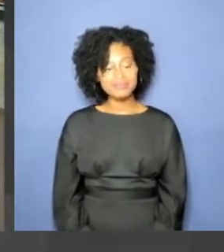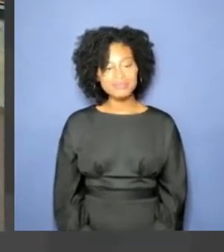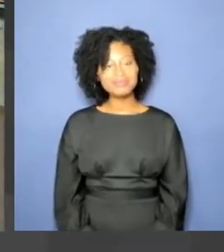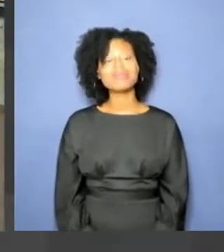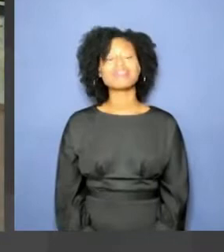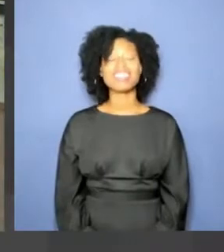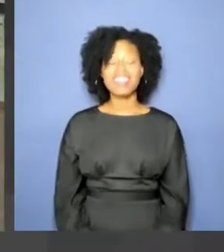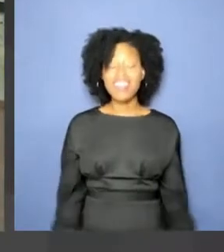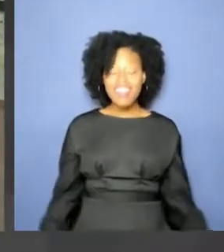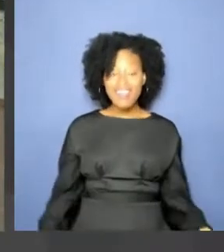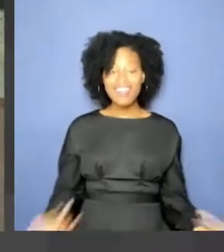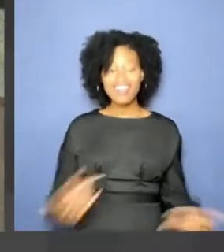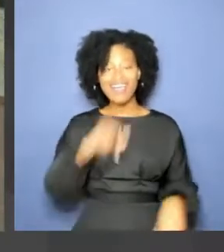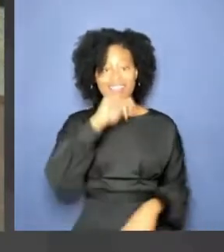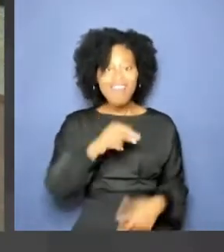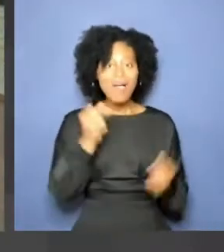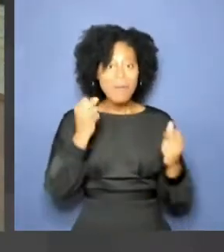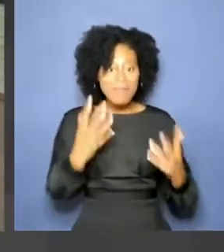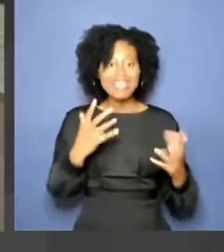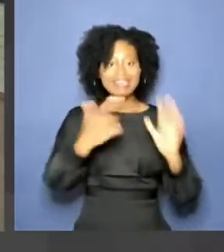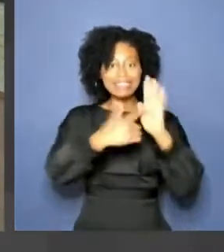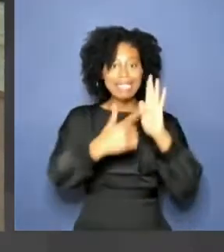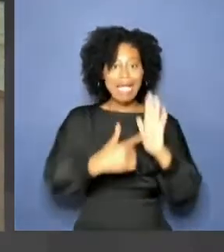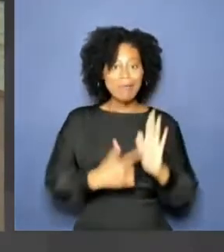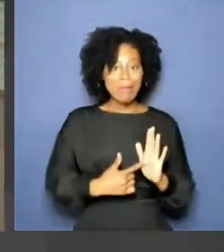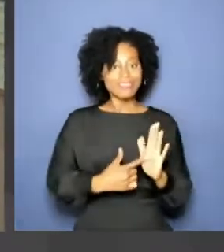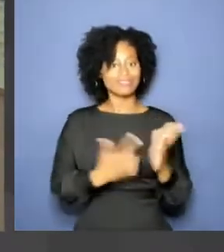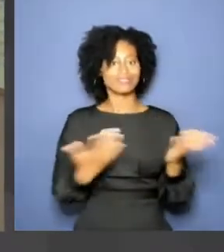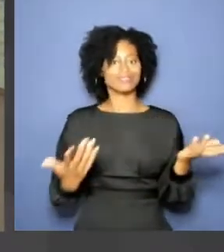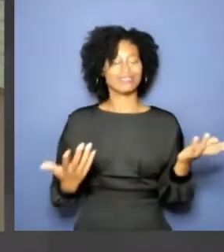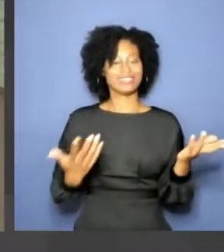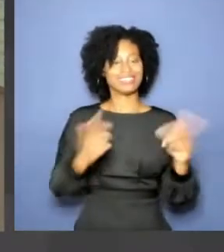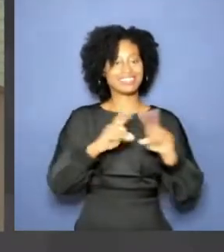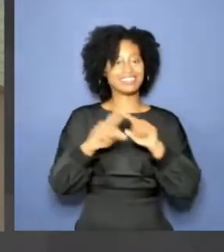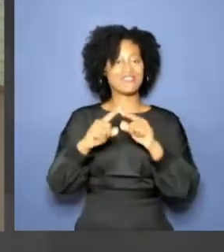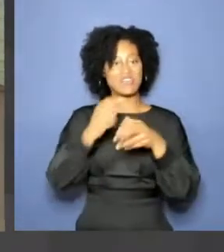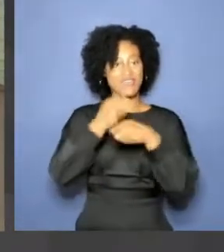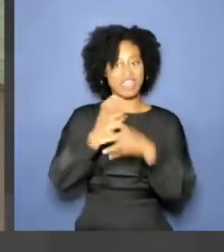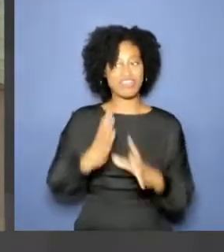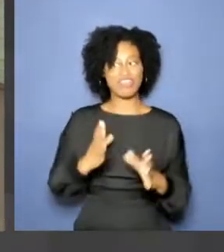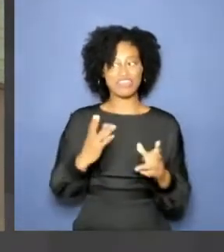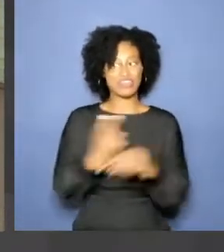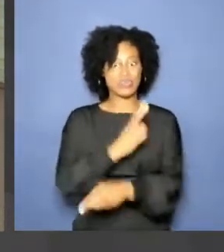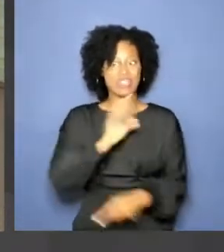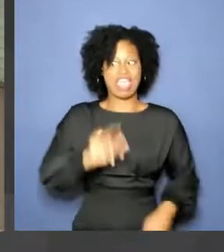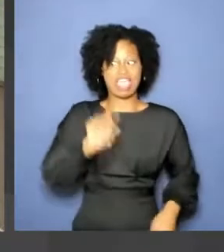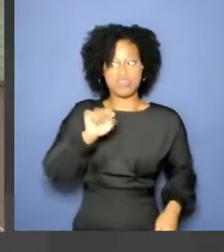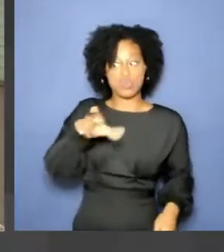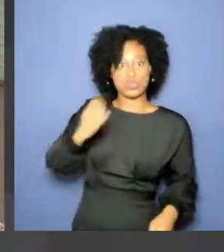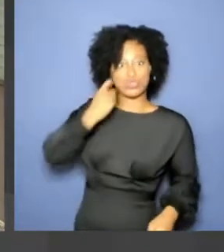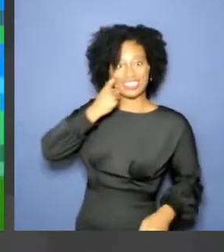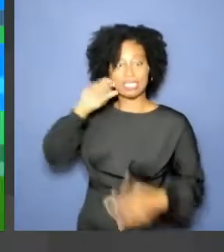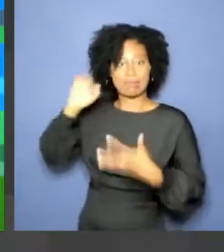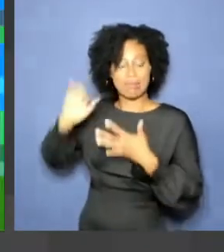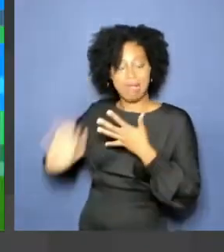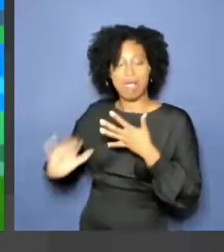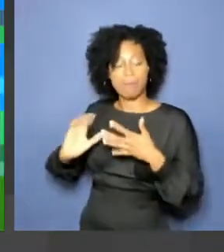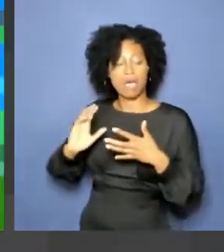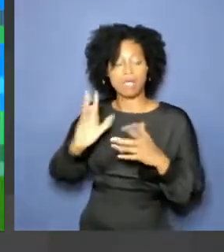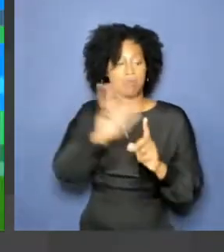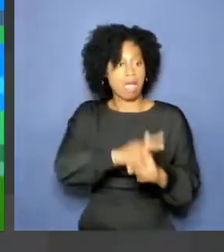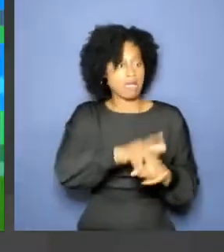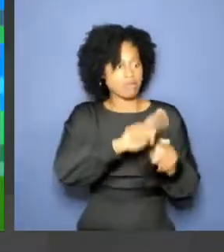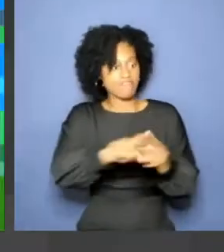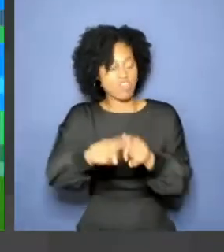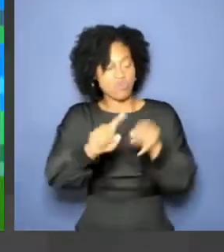I love how many examples there were of creators just using those tools in all different ways. What's that like for